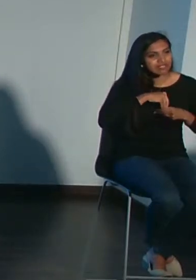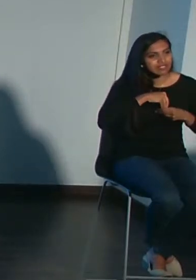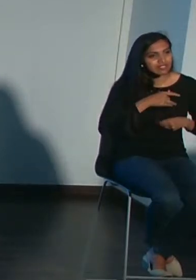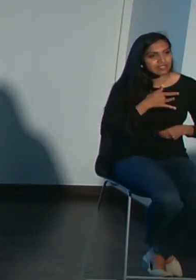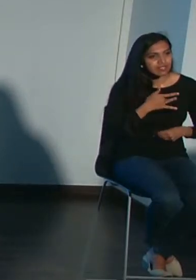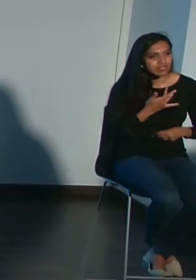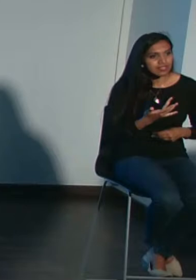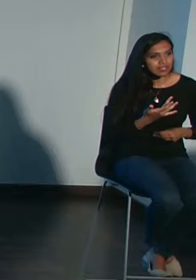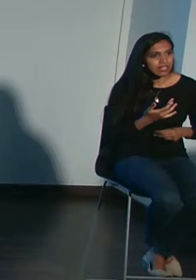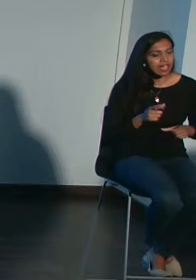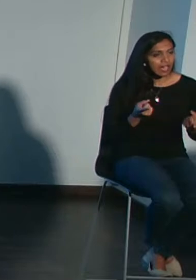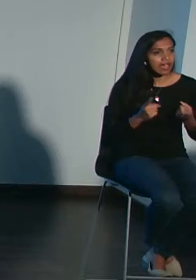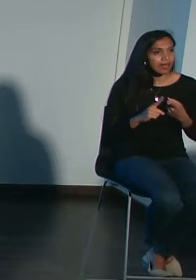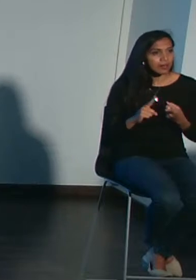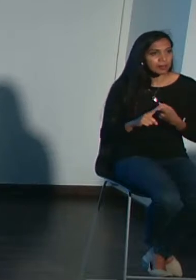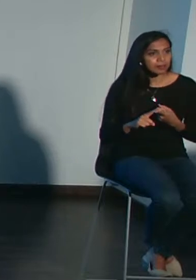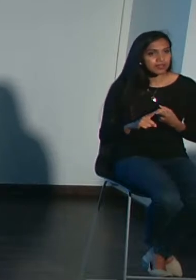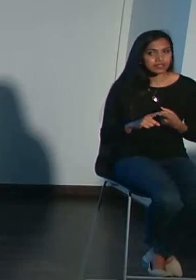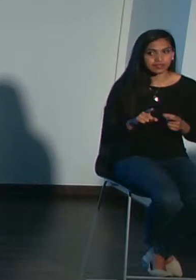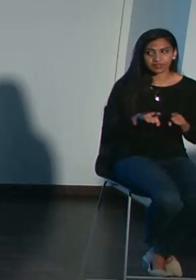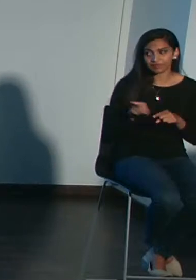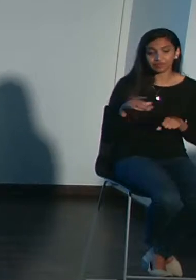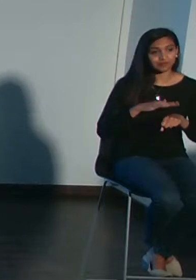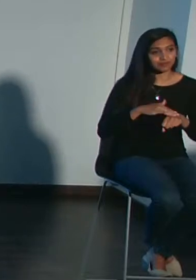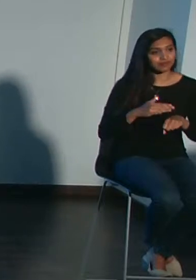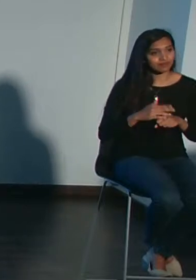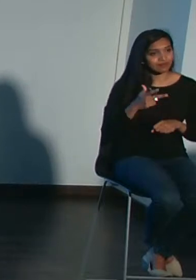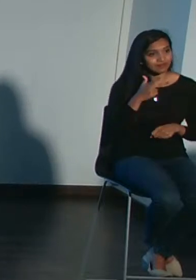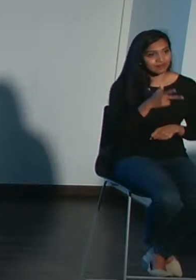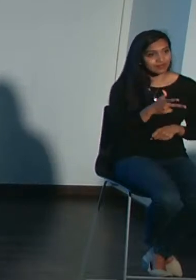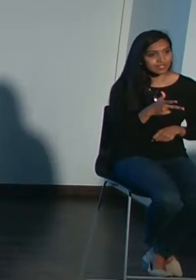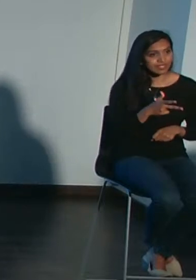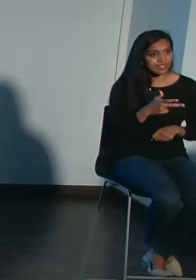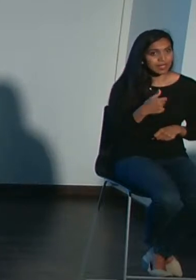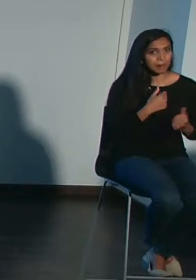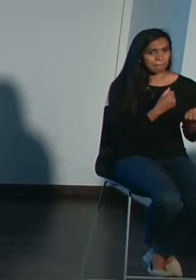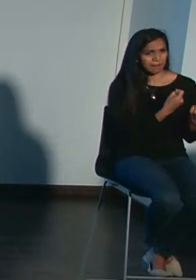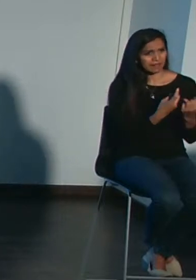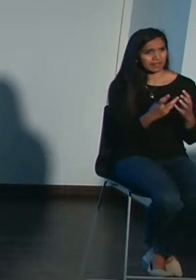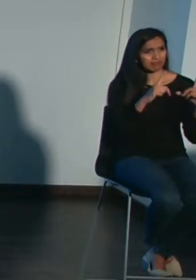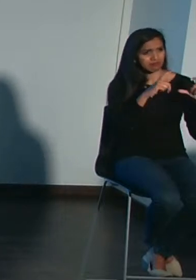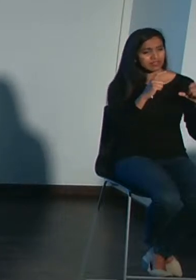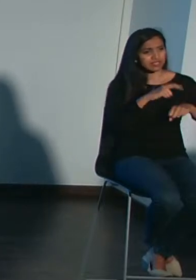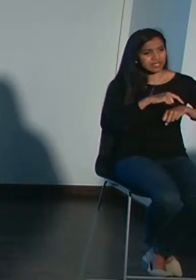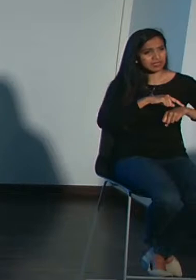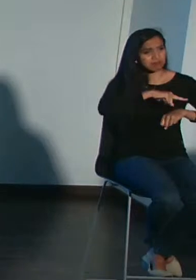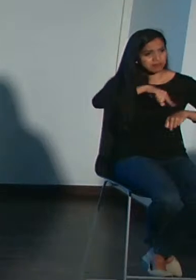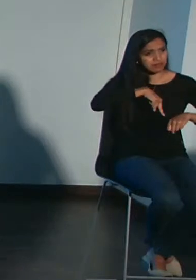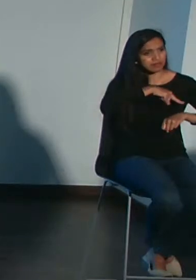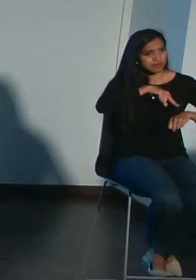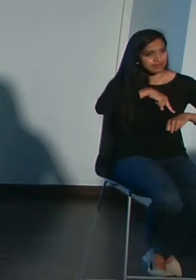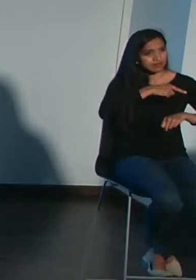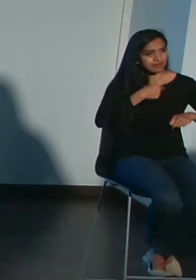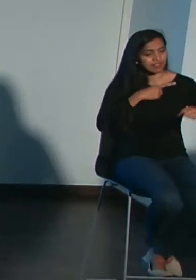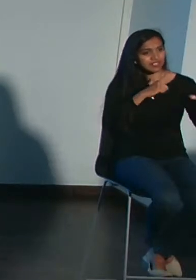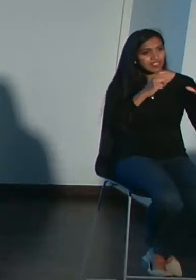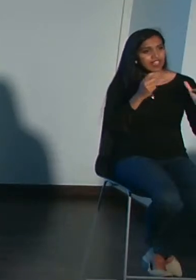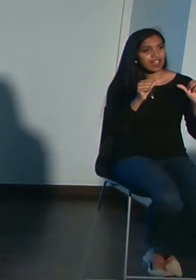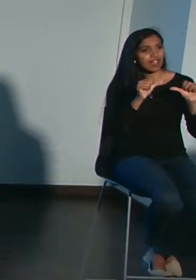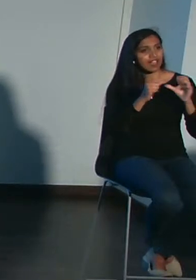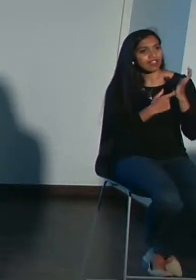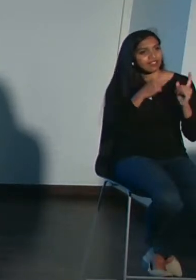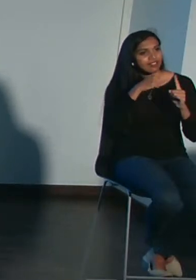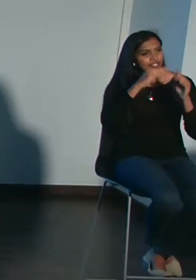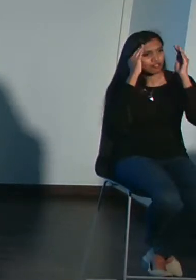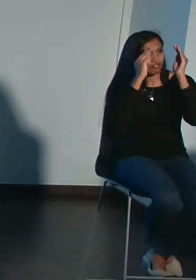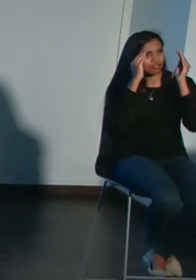happens, with, and in my case, I think it was enough making, or enough time spent, or enough time had in